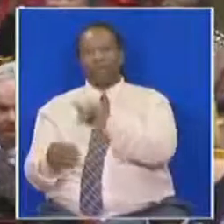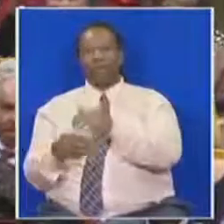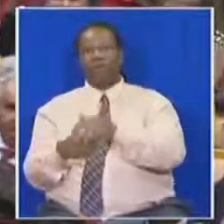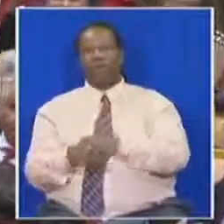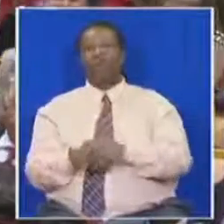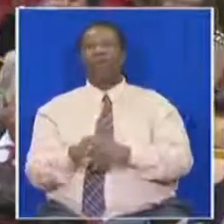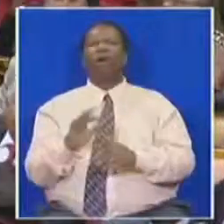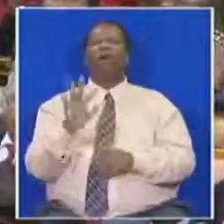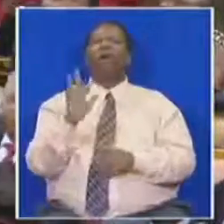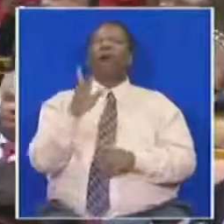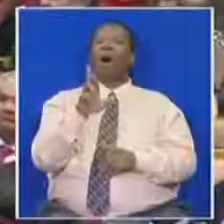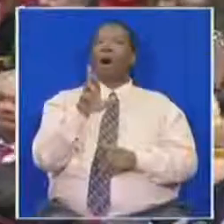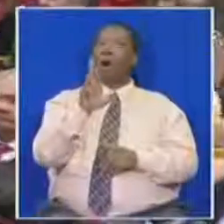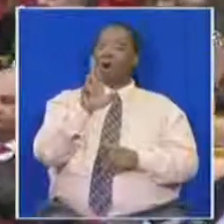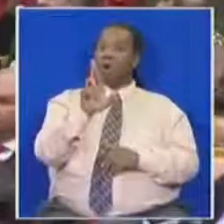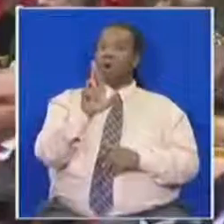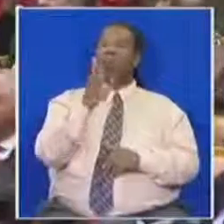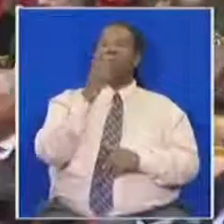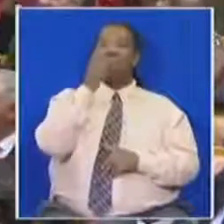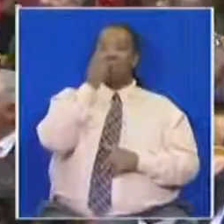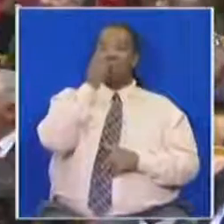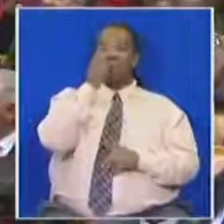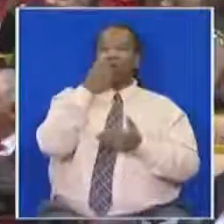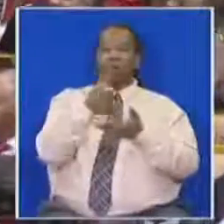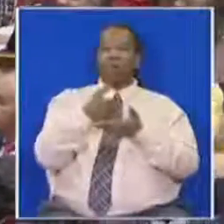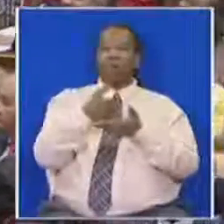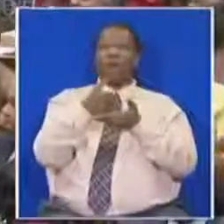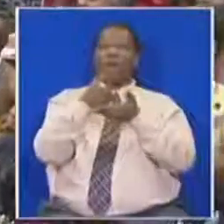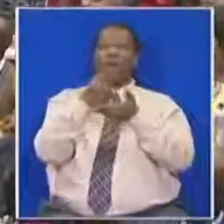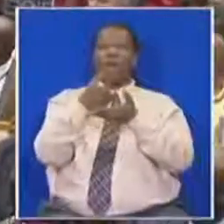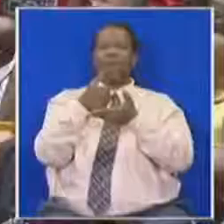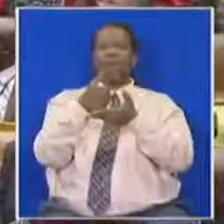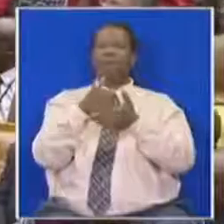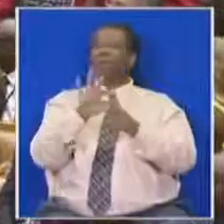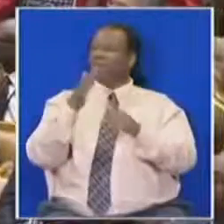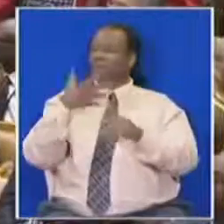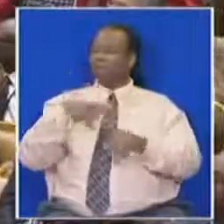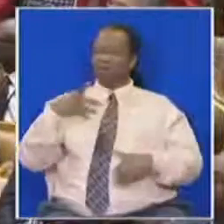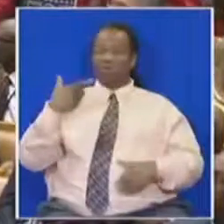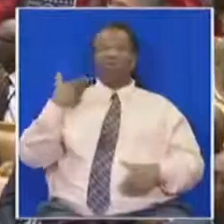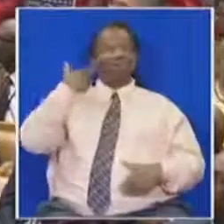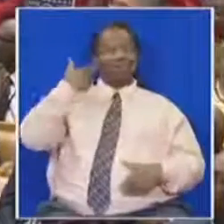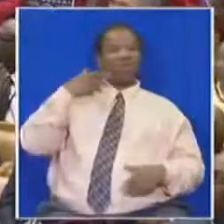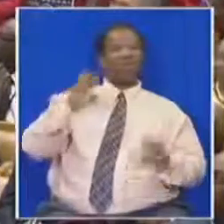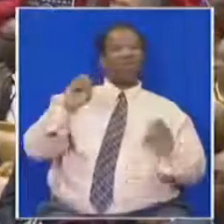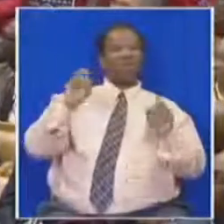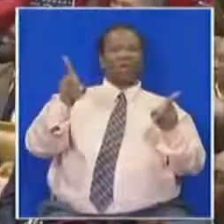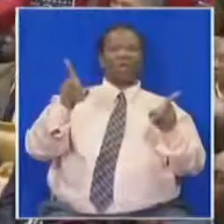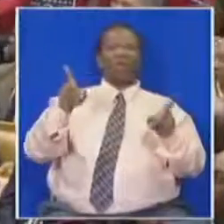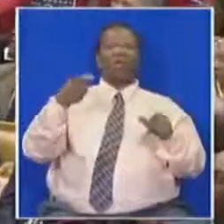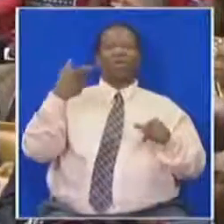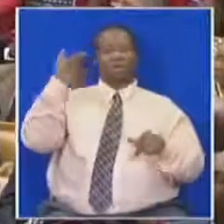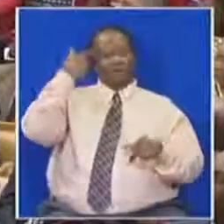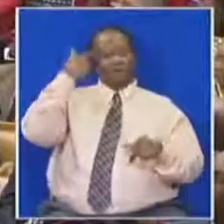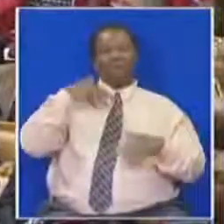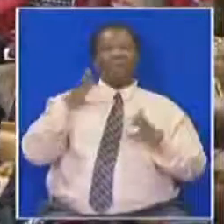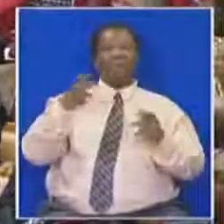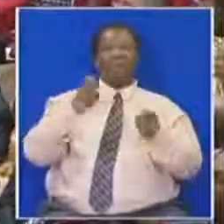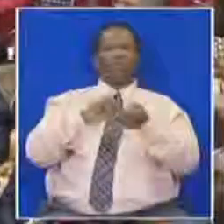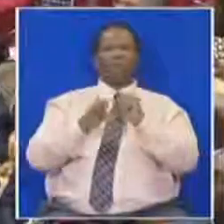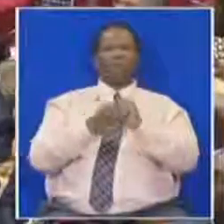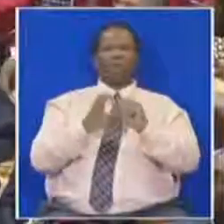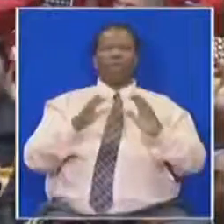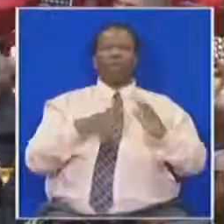I hope these gentlemen will persuade. You can kill me. It's fine. Kill me. Just kill me. There's no problem. Kill me.